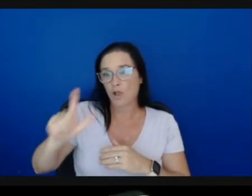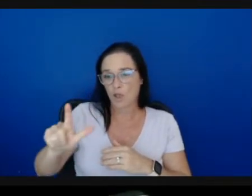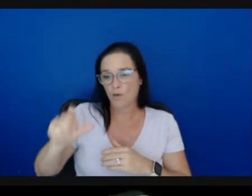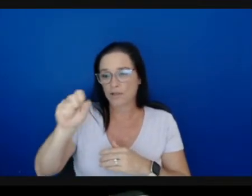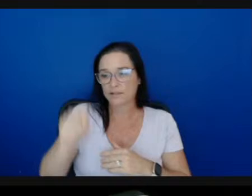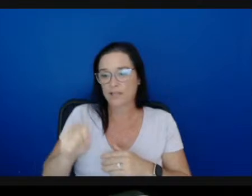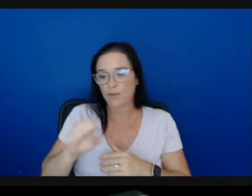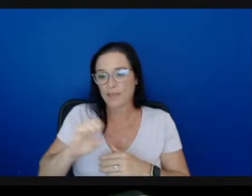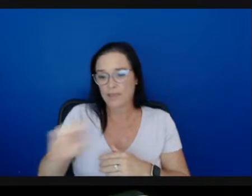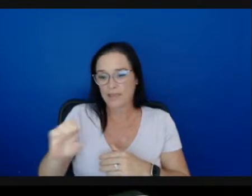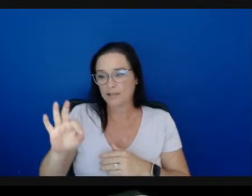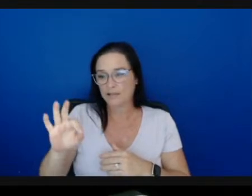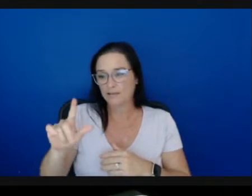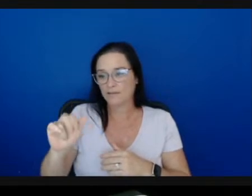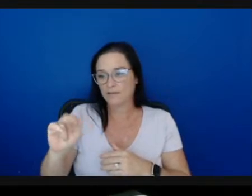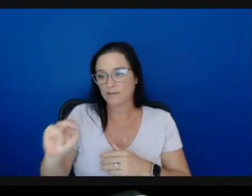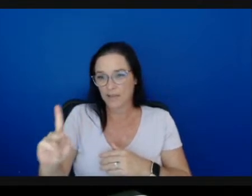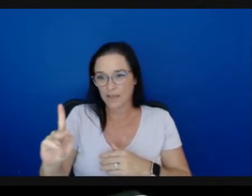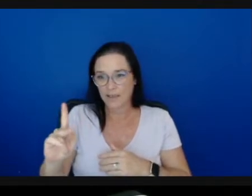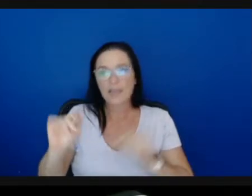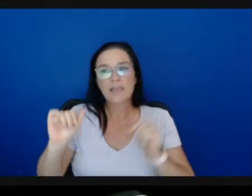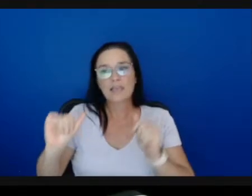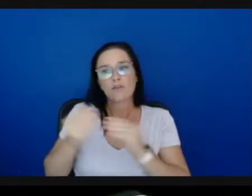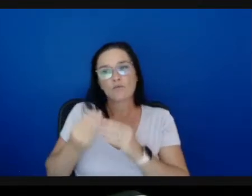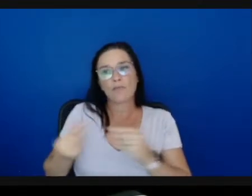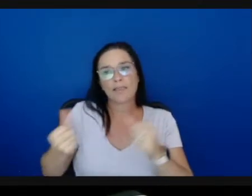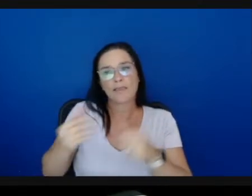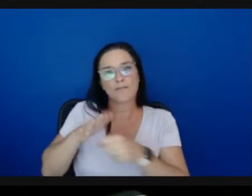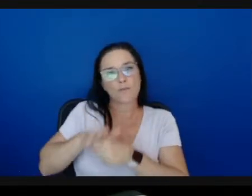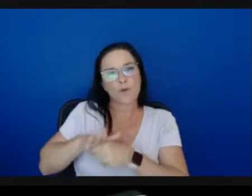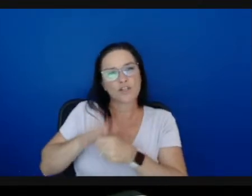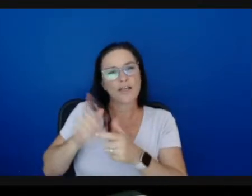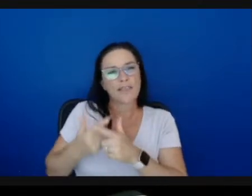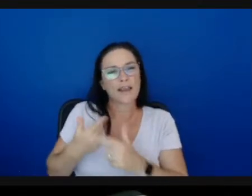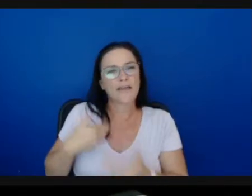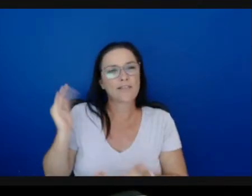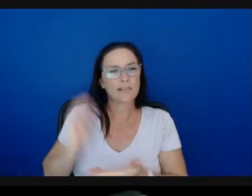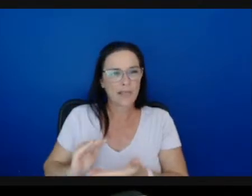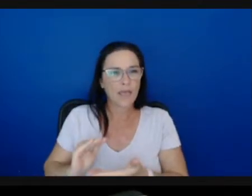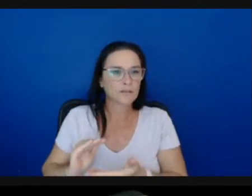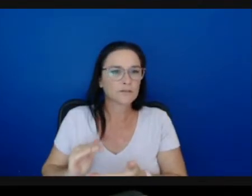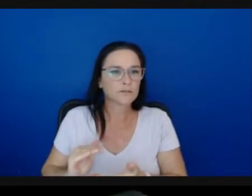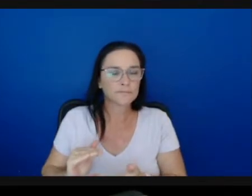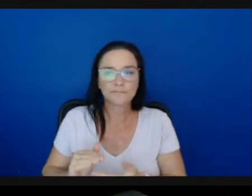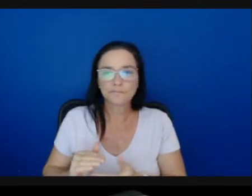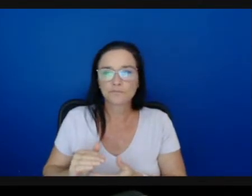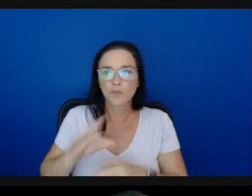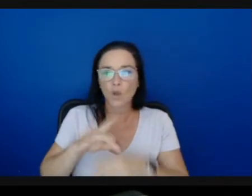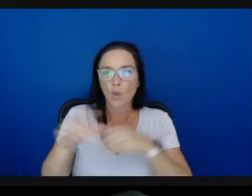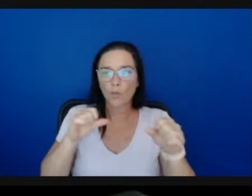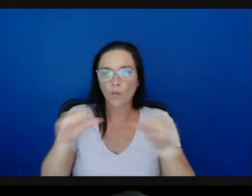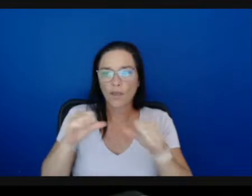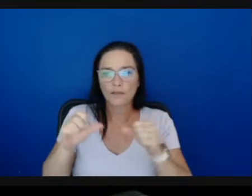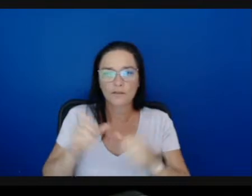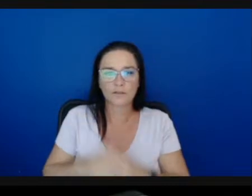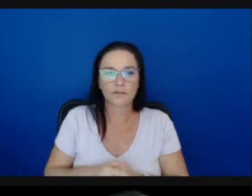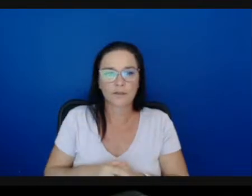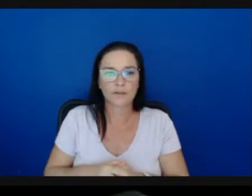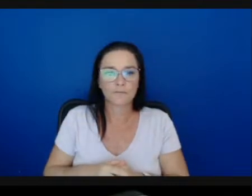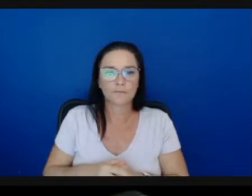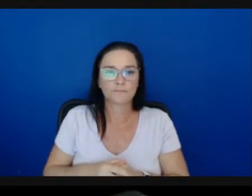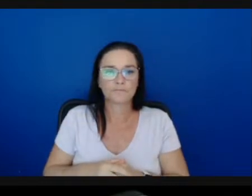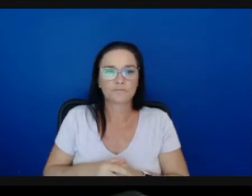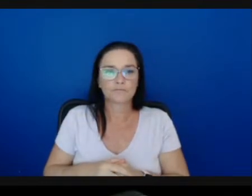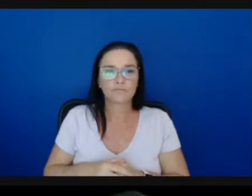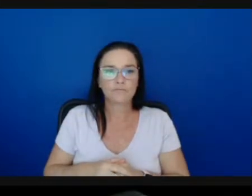can be relieve the pressure and quake a little bit less as well. So the more the rocks move out of the way, the less pressure can build,